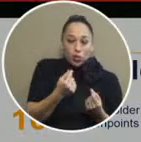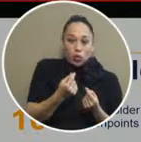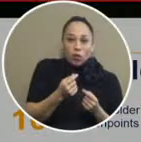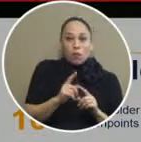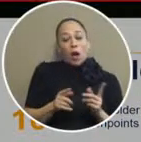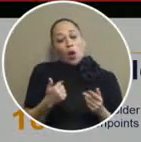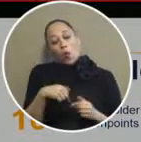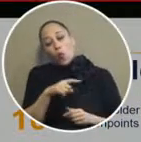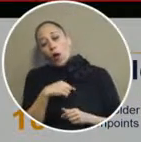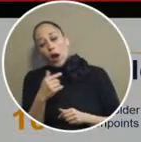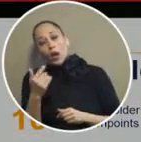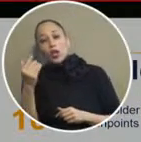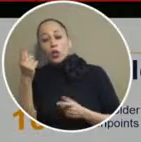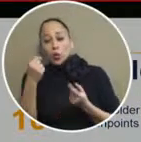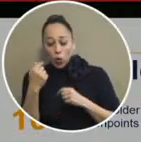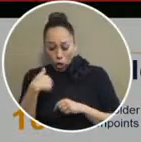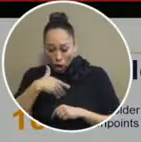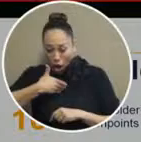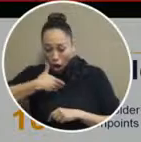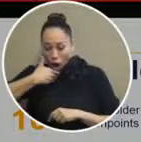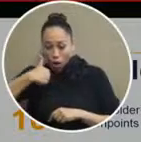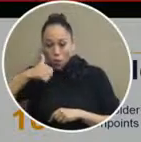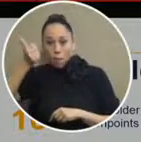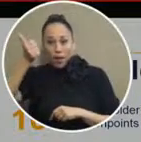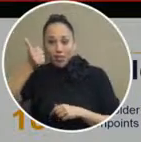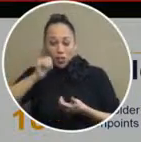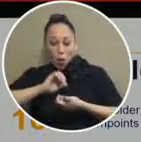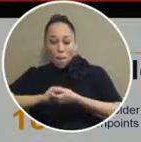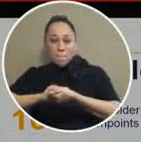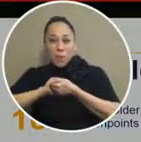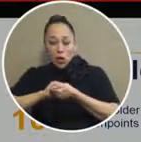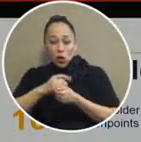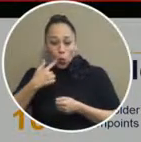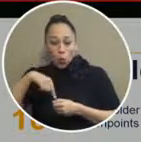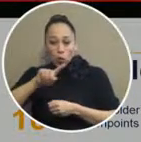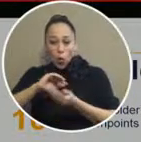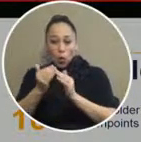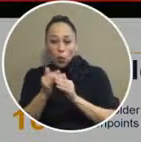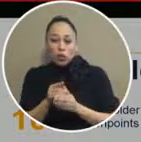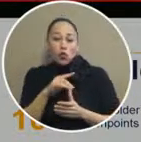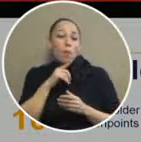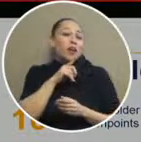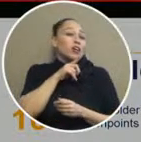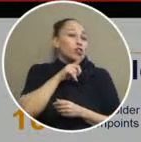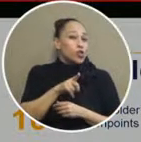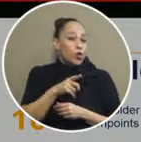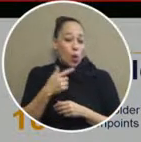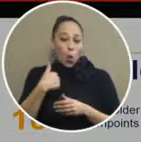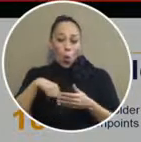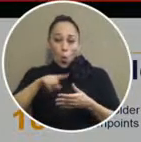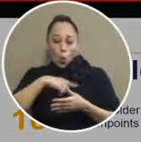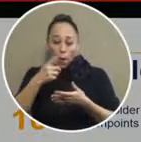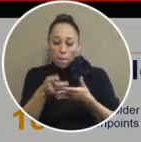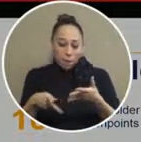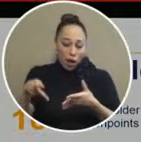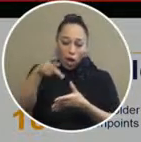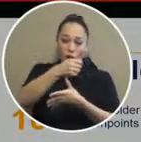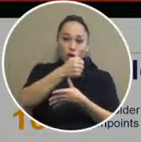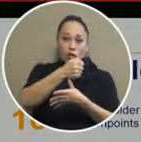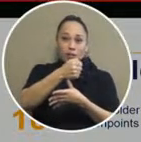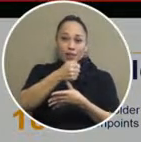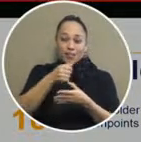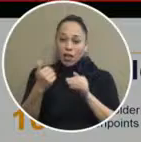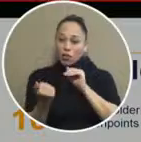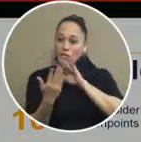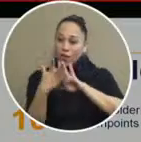our absolute best in partnership with our entire community to make sure that we prioritize and address the